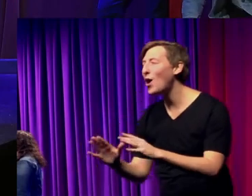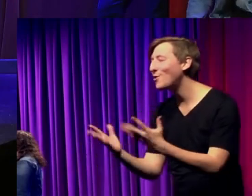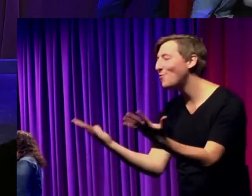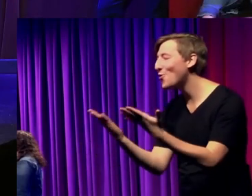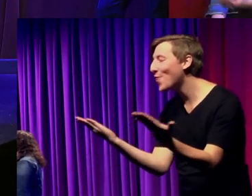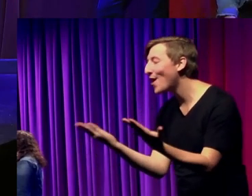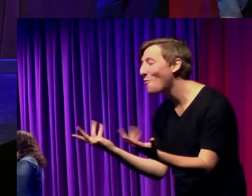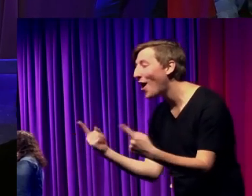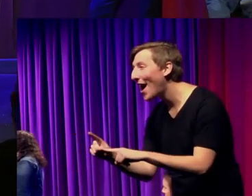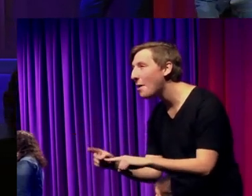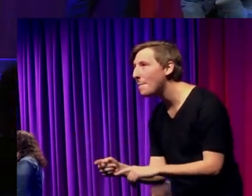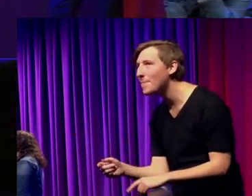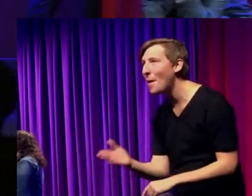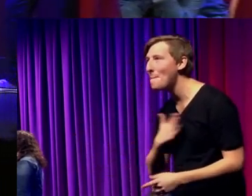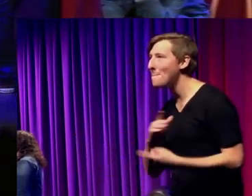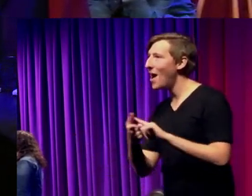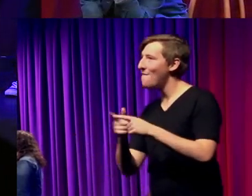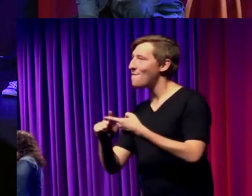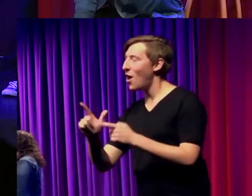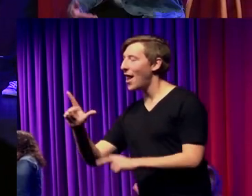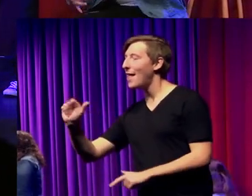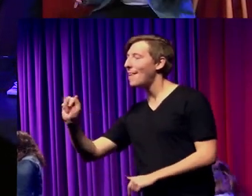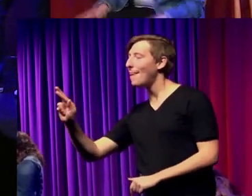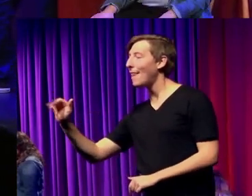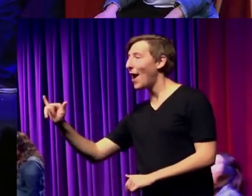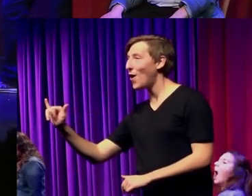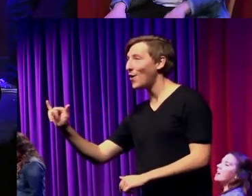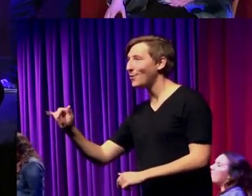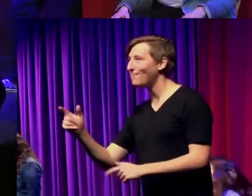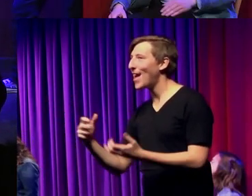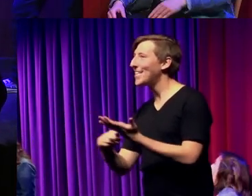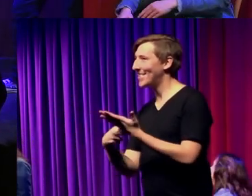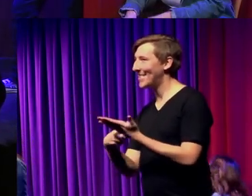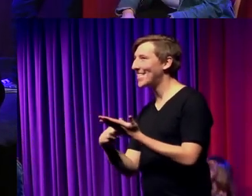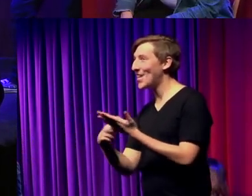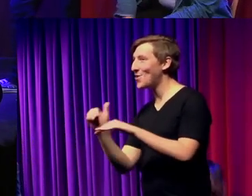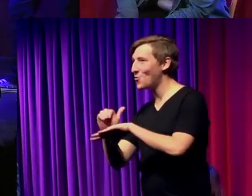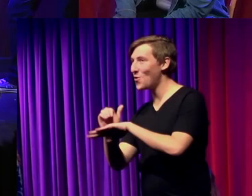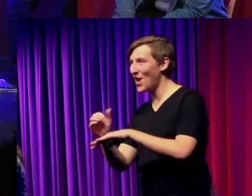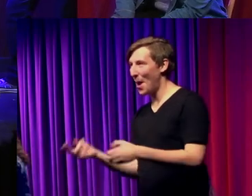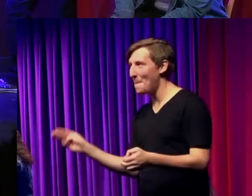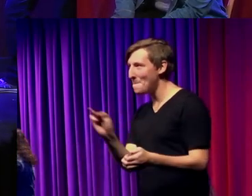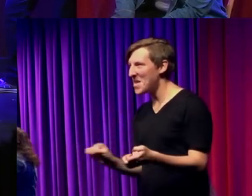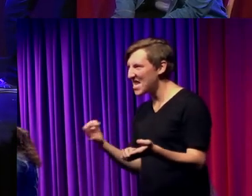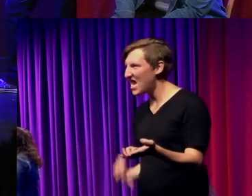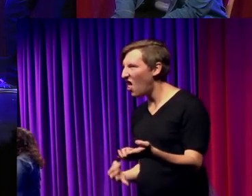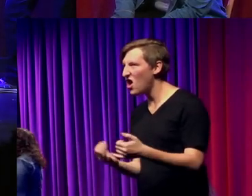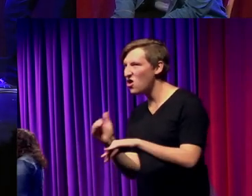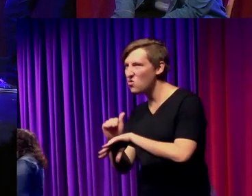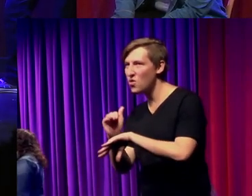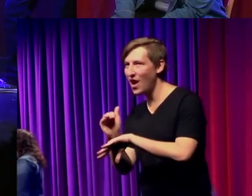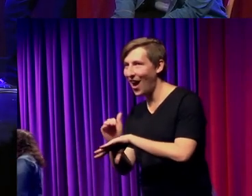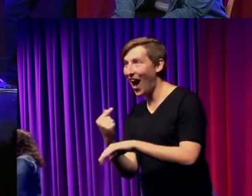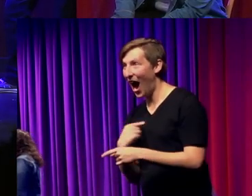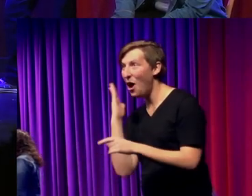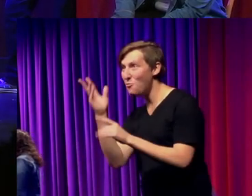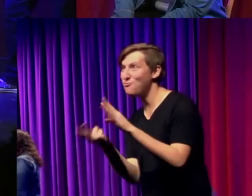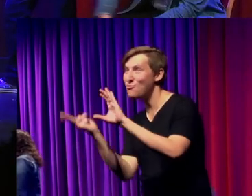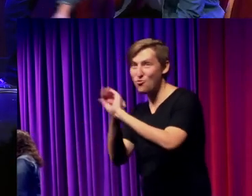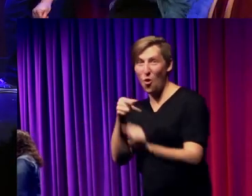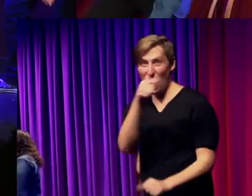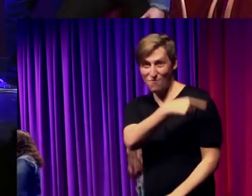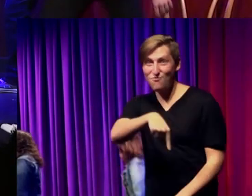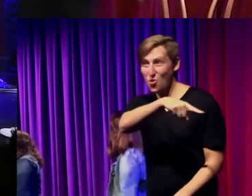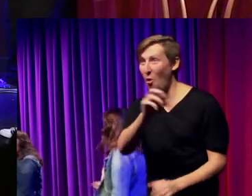Larry gave me a ticket to the Metallica concert. I heard you were going, I couldn't help but overhear you, girl, so I'm gonna come with